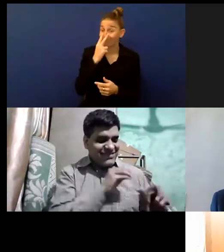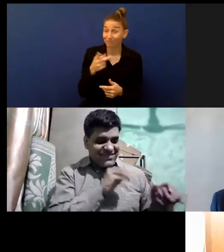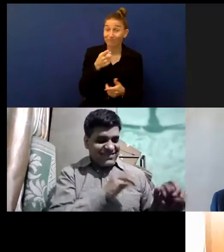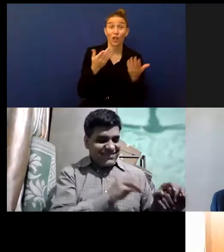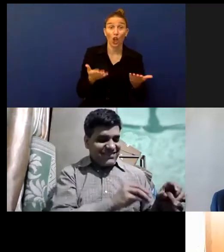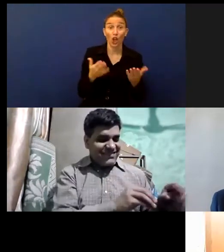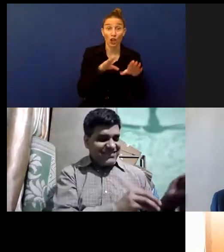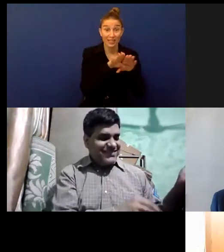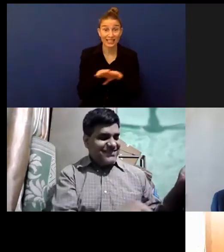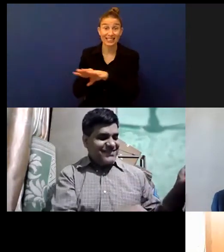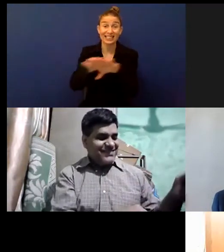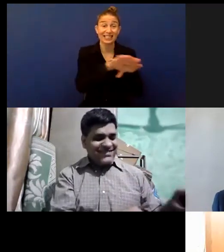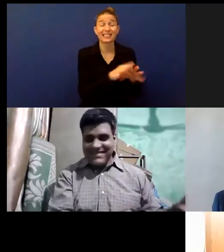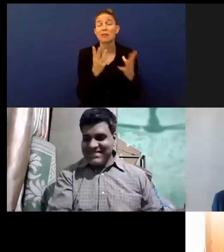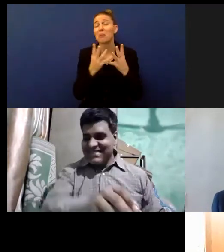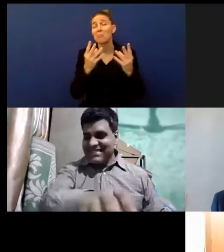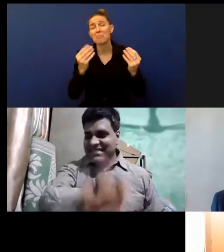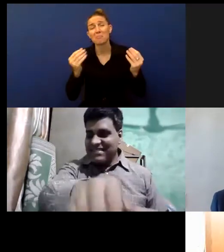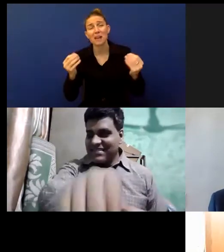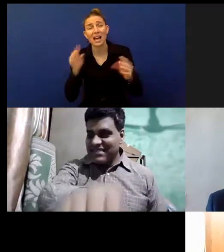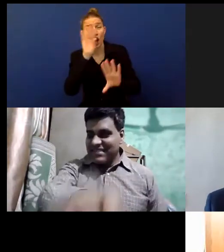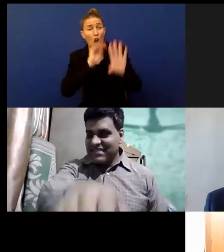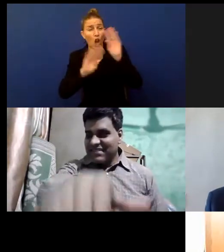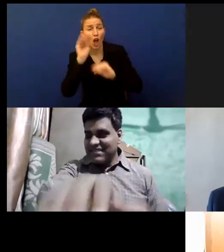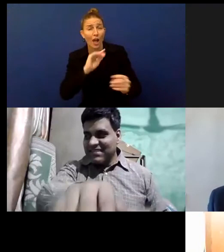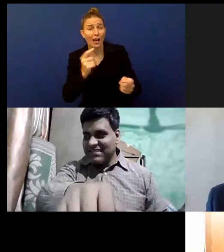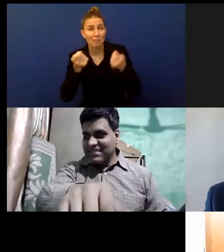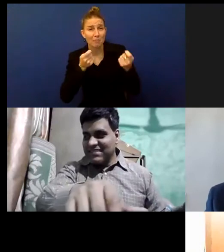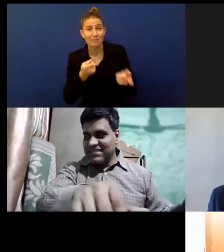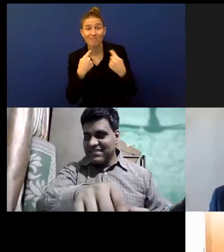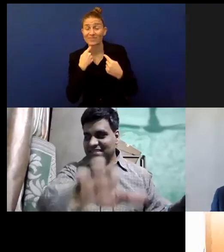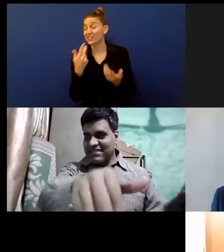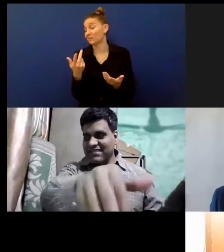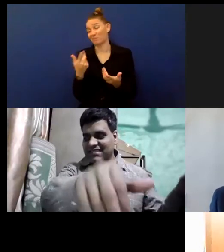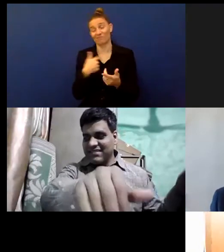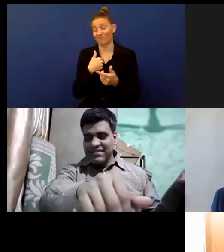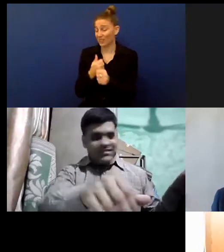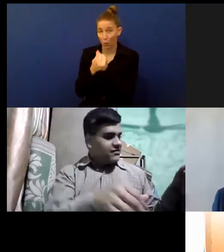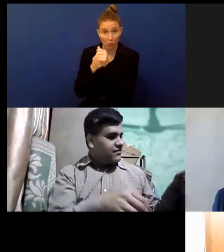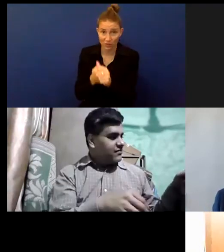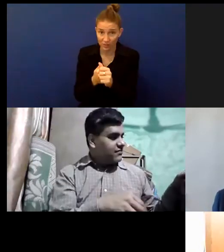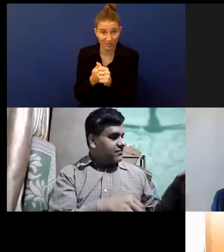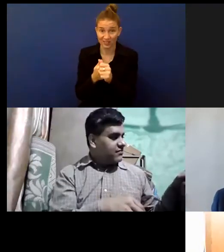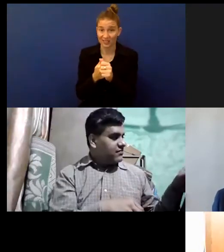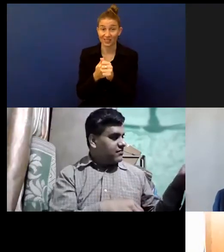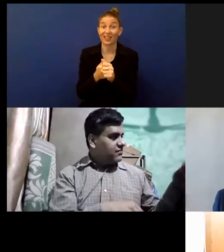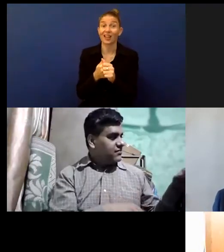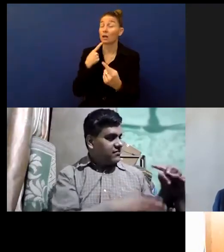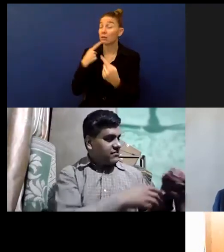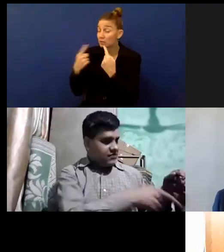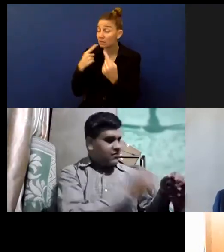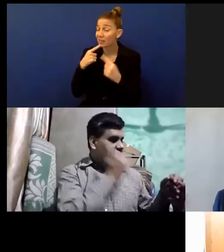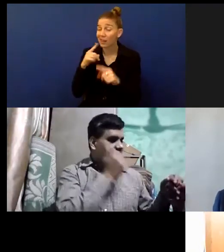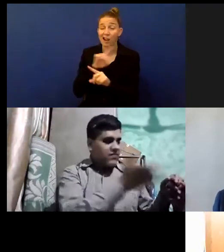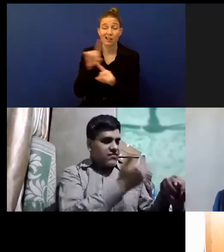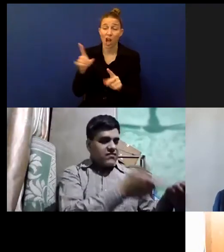learning management systems responded saying that they were either not in compliance, or after speaking to them, we realized that they were not in